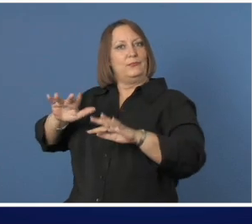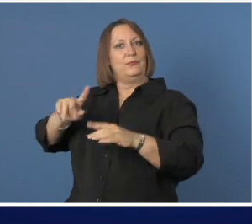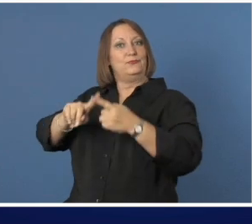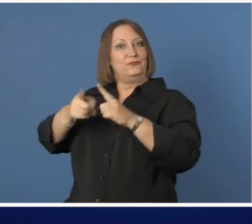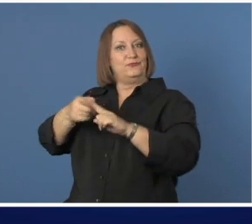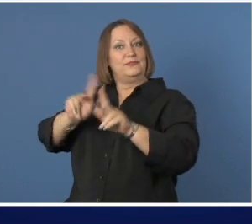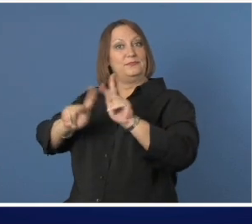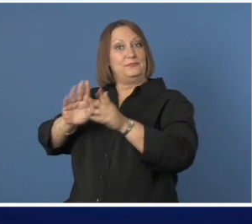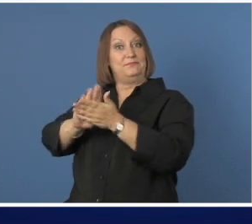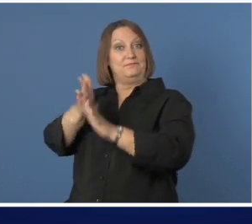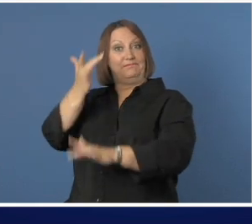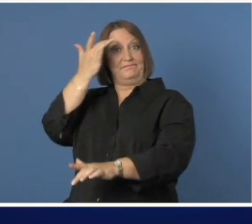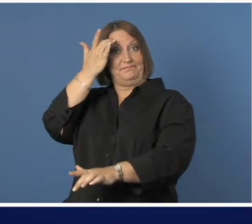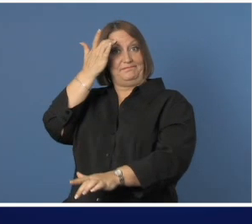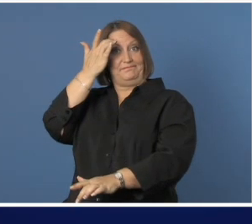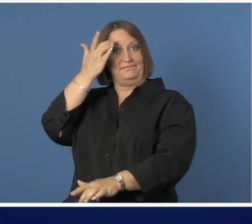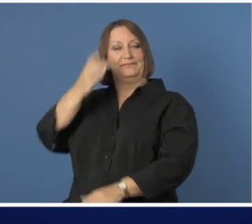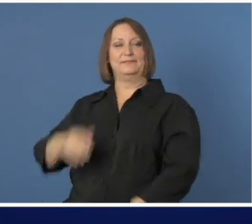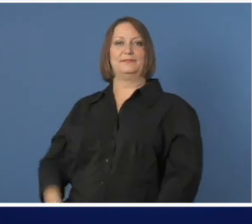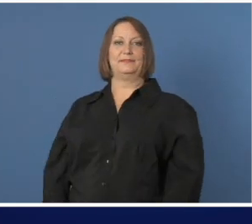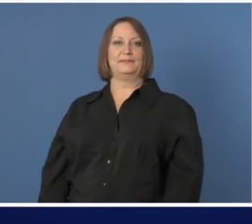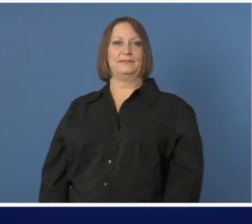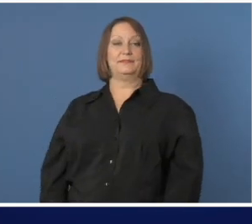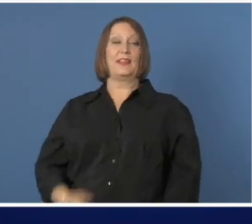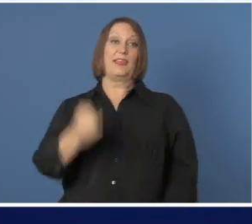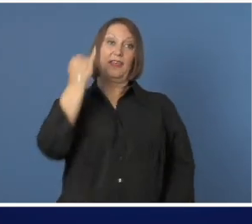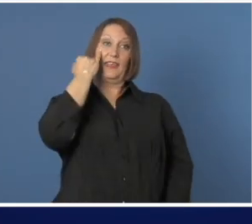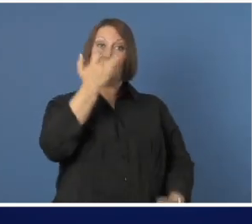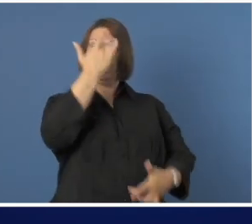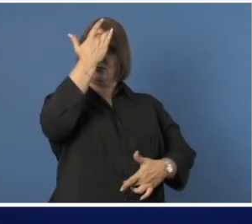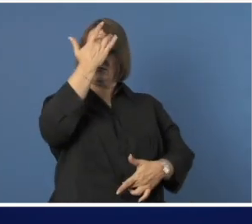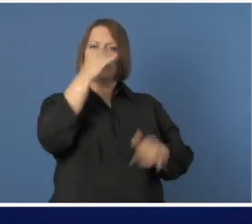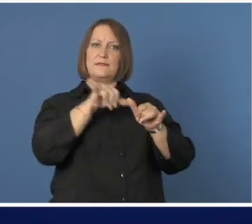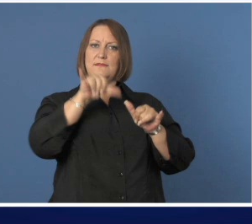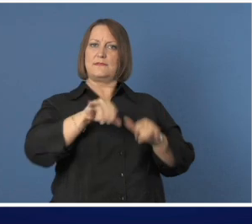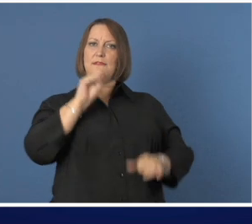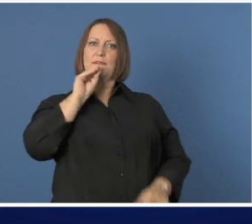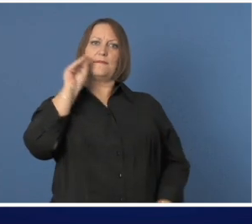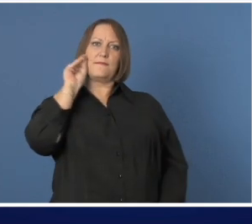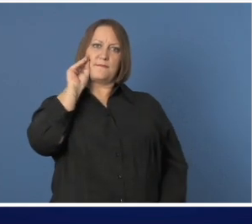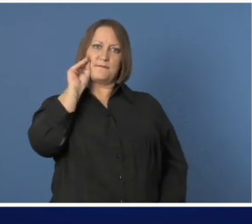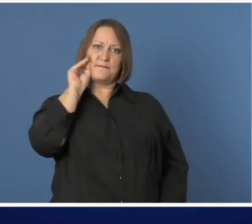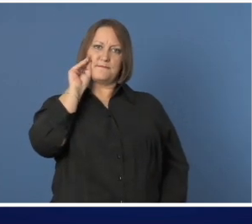stay home when you are sick